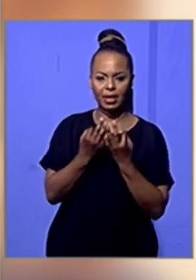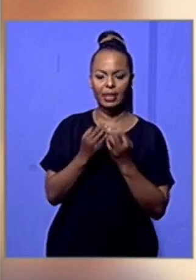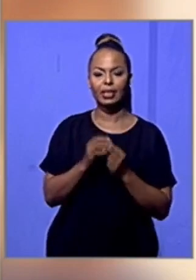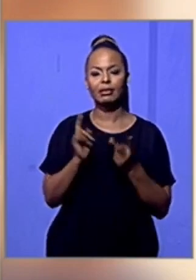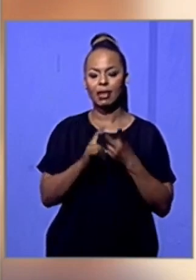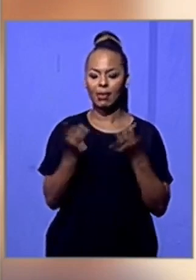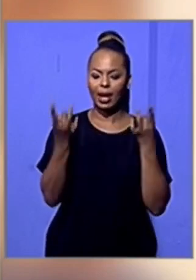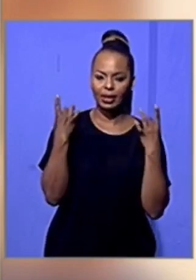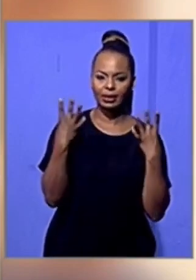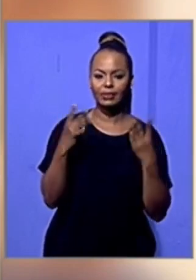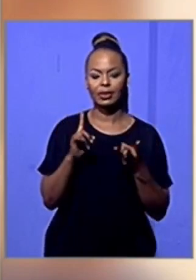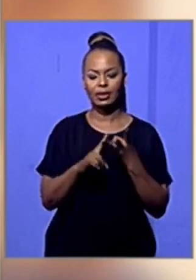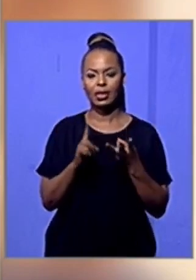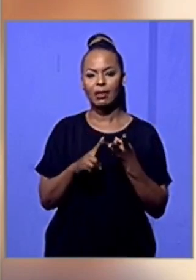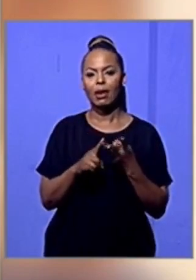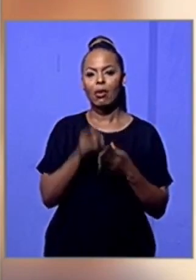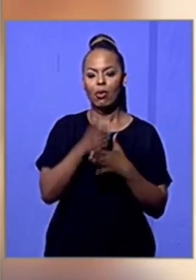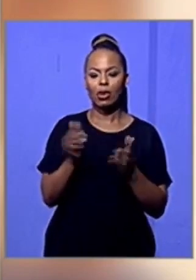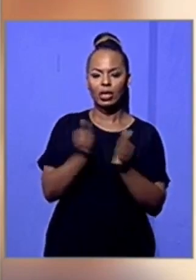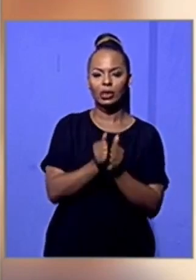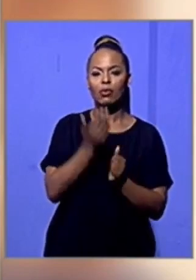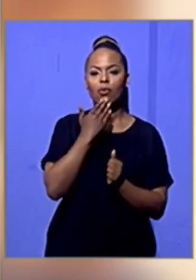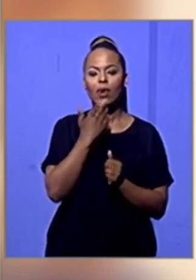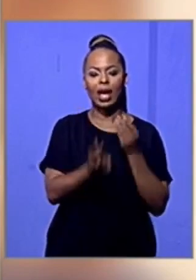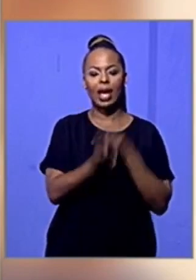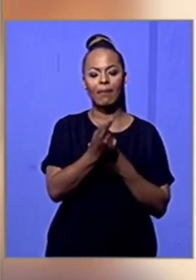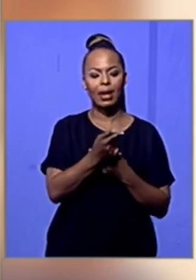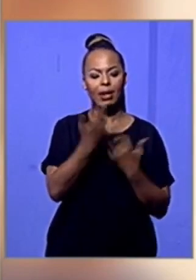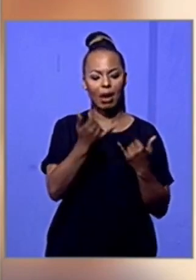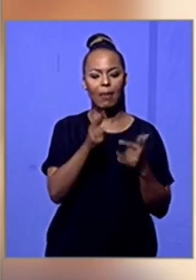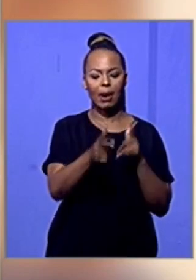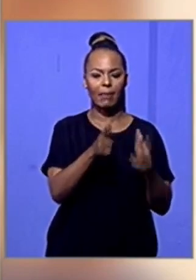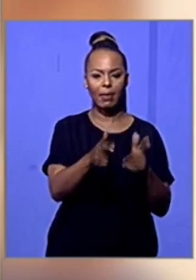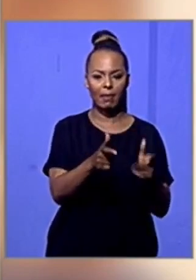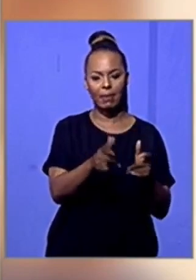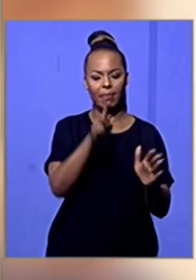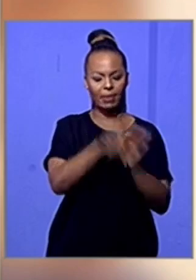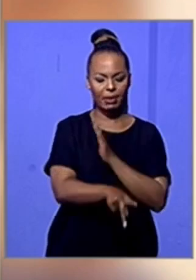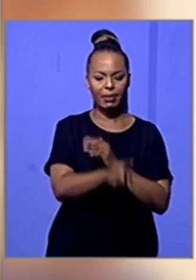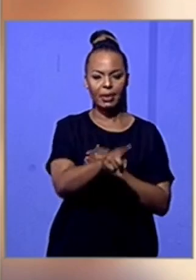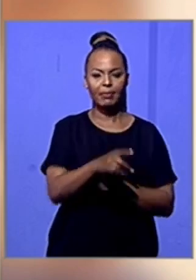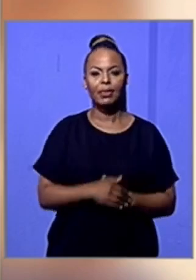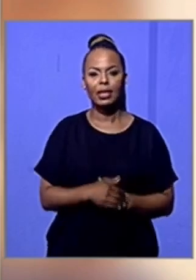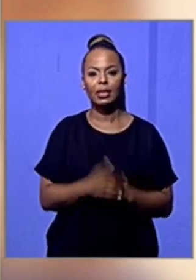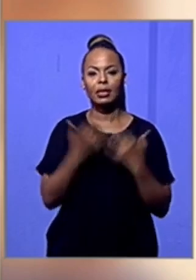relatives and colleagues of the 2 fallen members during a period when we as the country is